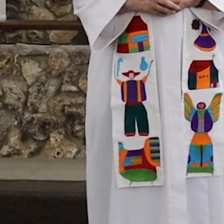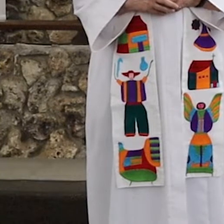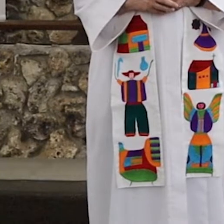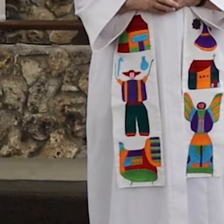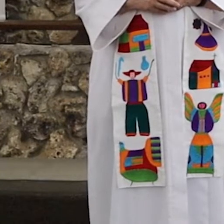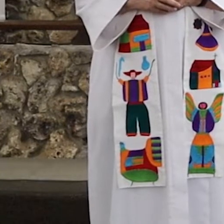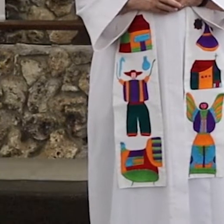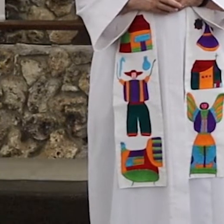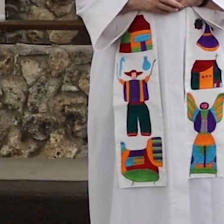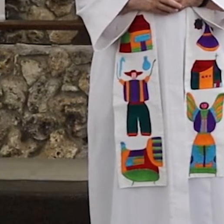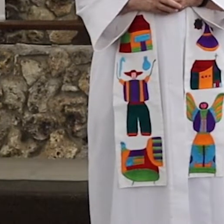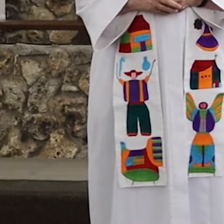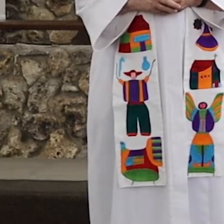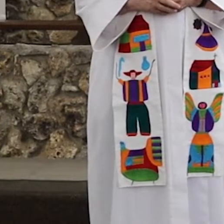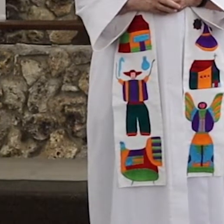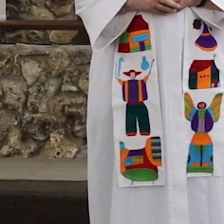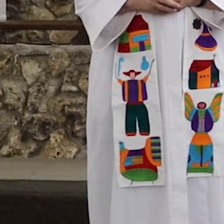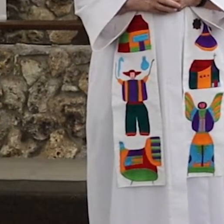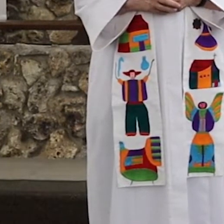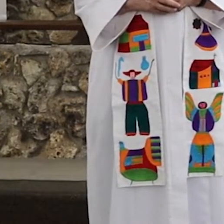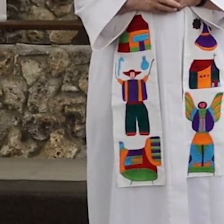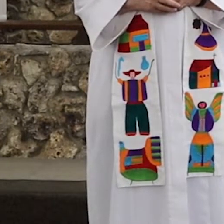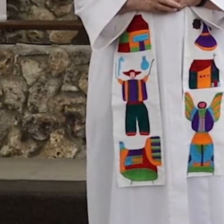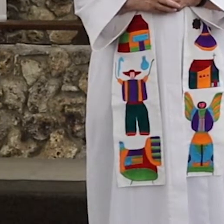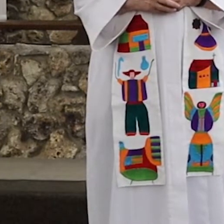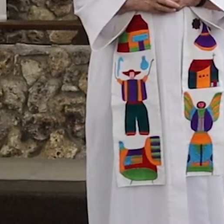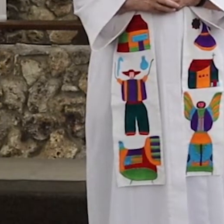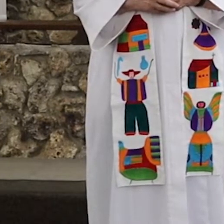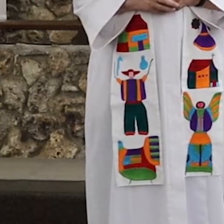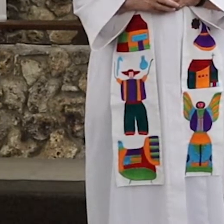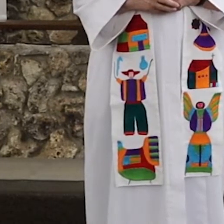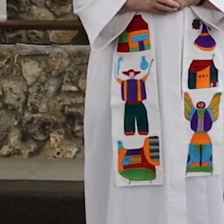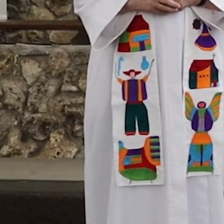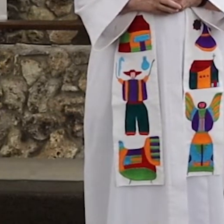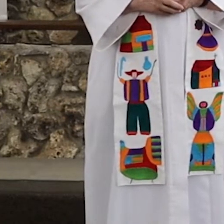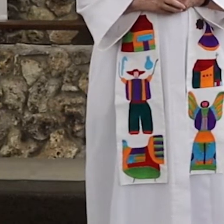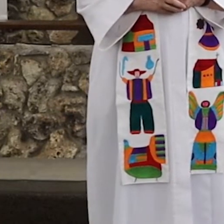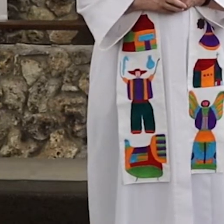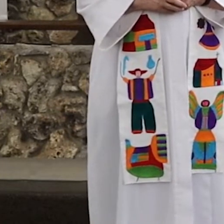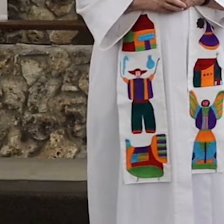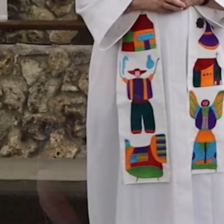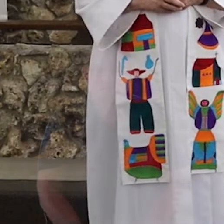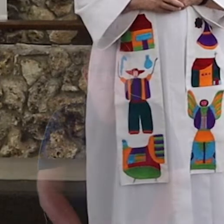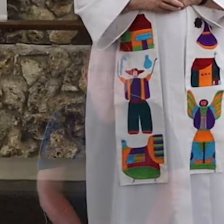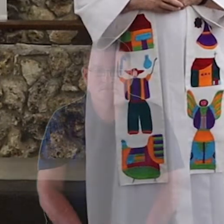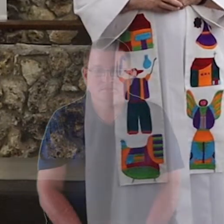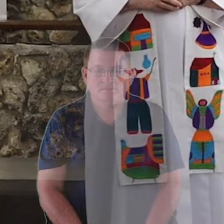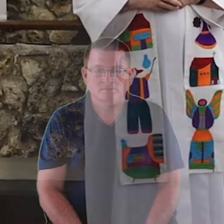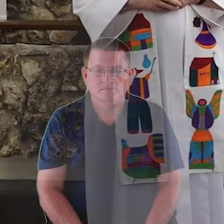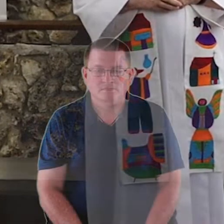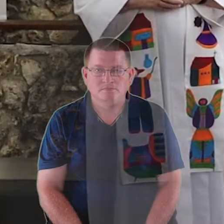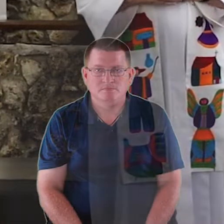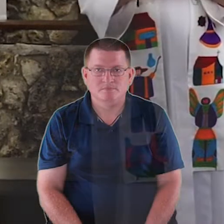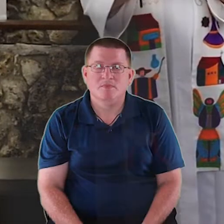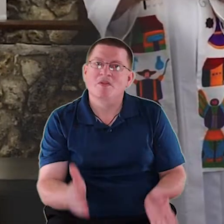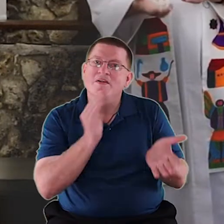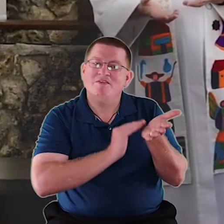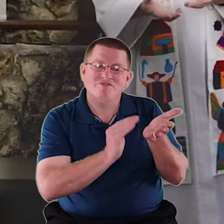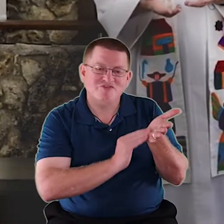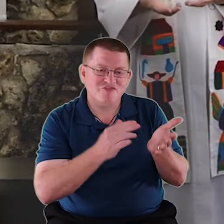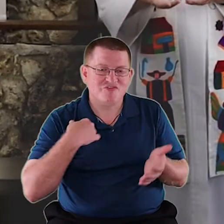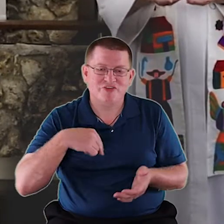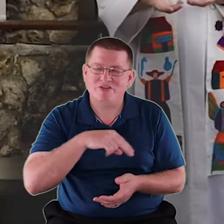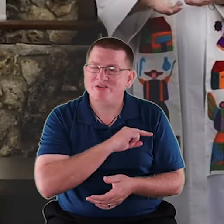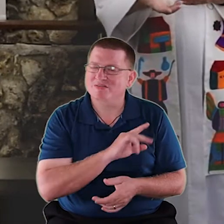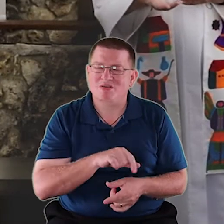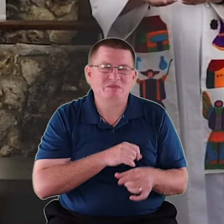would rather be shepherds than sheep, who are vulnerable and exposed. Forgive us